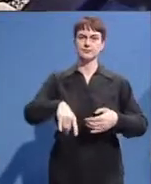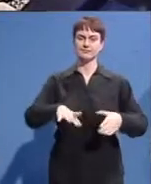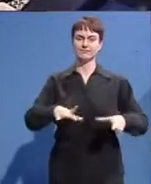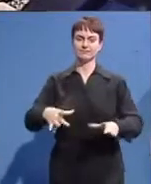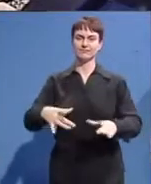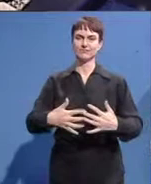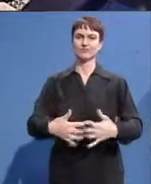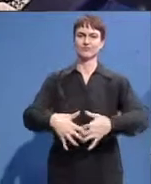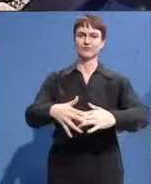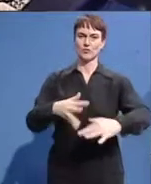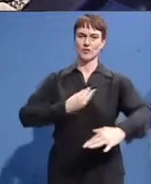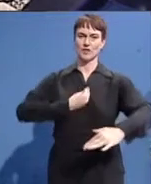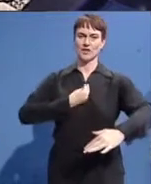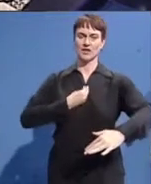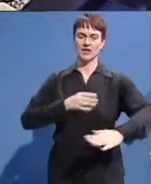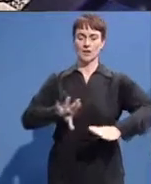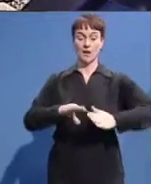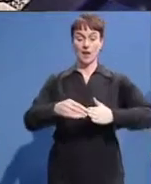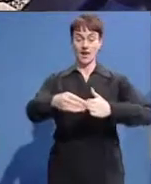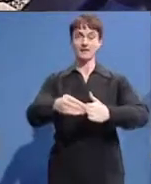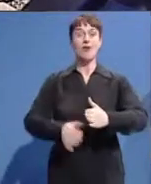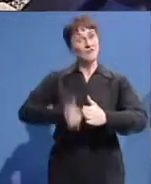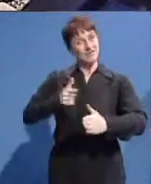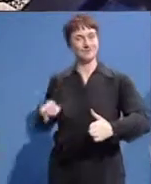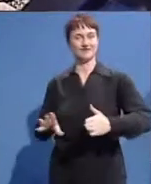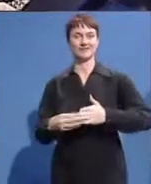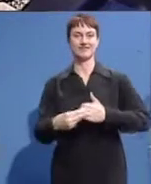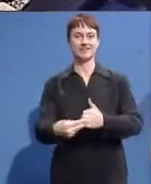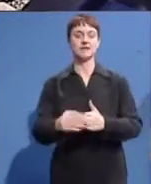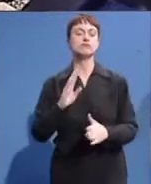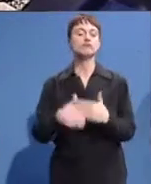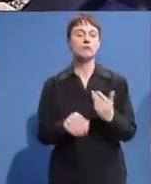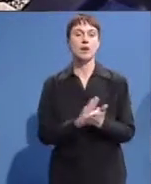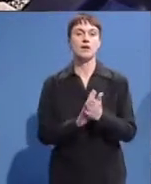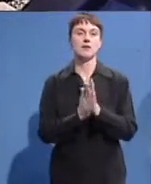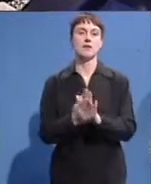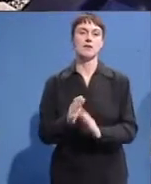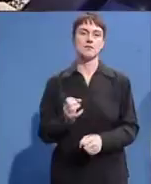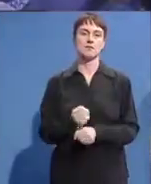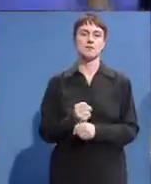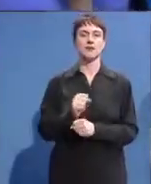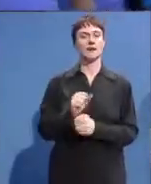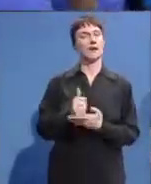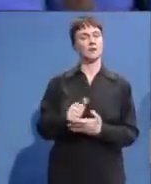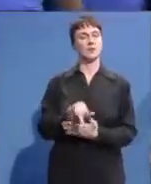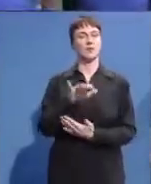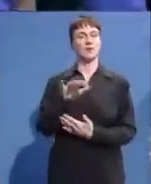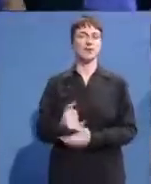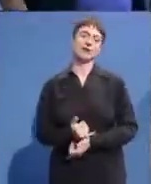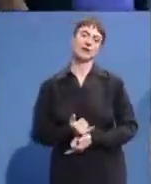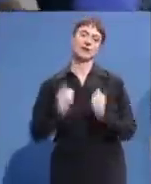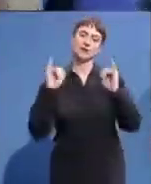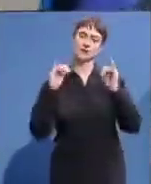Nelson Mandela himself came to lead, and then to lead the country to its independence, its freedom that we